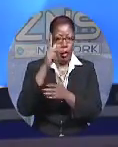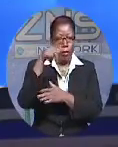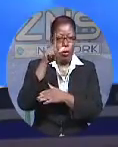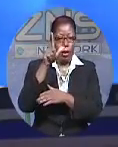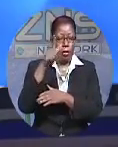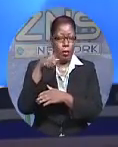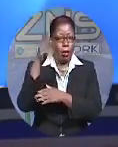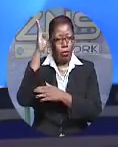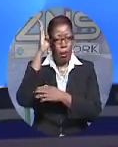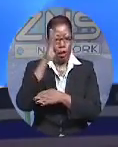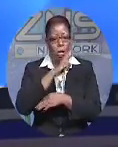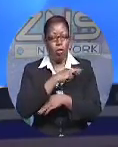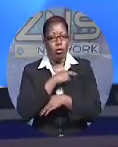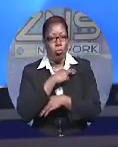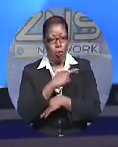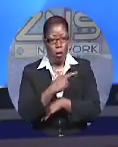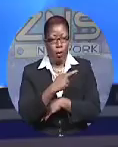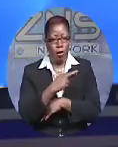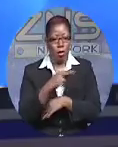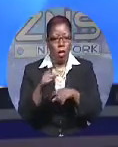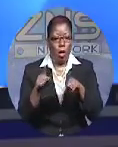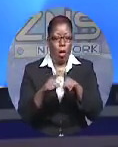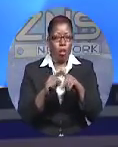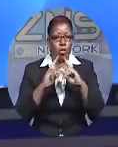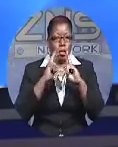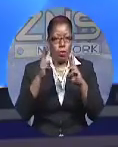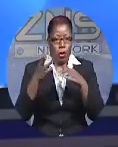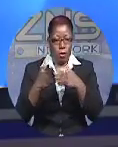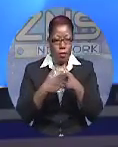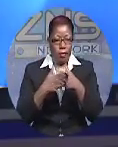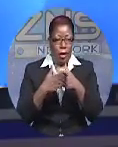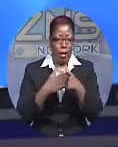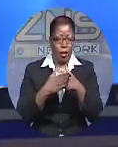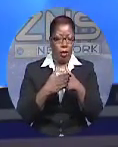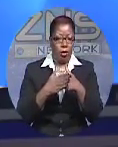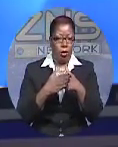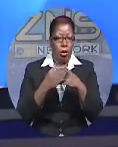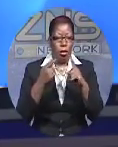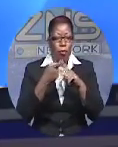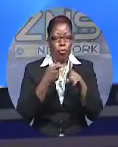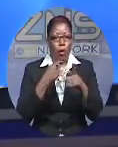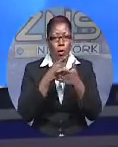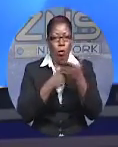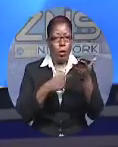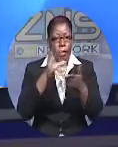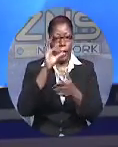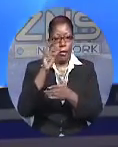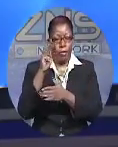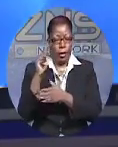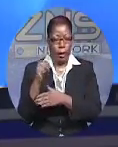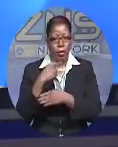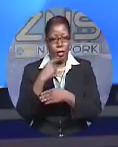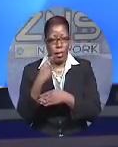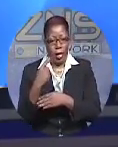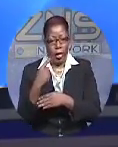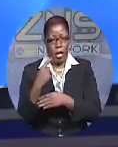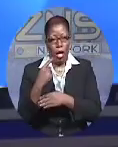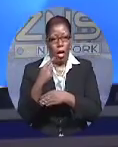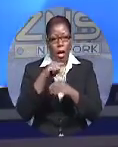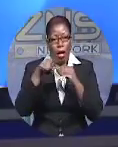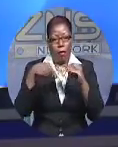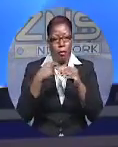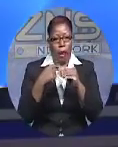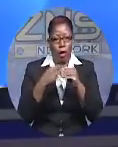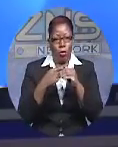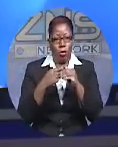Bradley Roberts is also firing back at the remarks made by FNM Chairman Darren Cash concerning the government's proposed energy sector